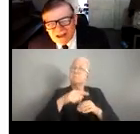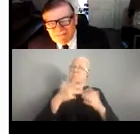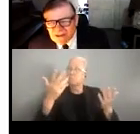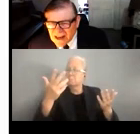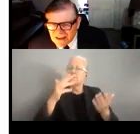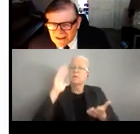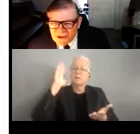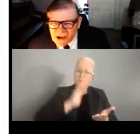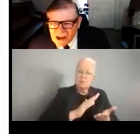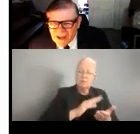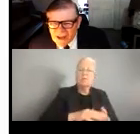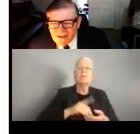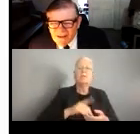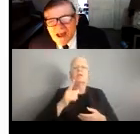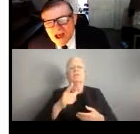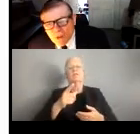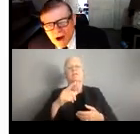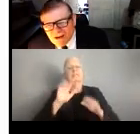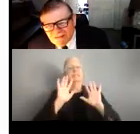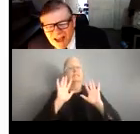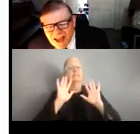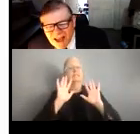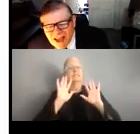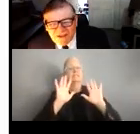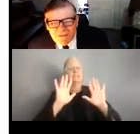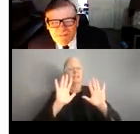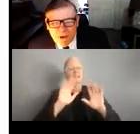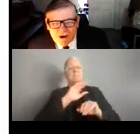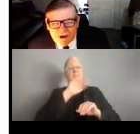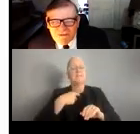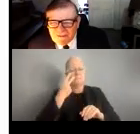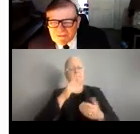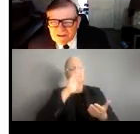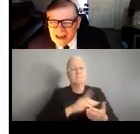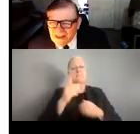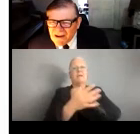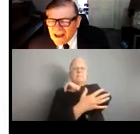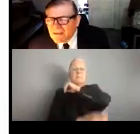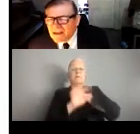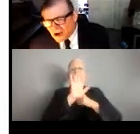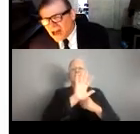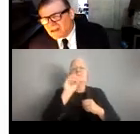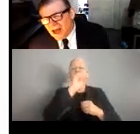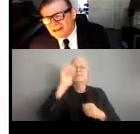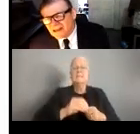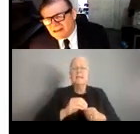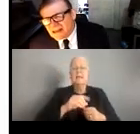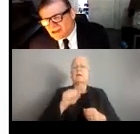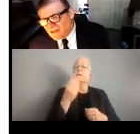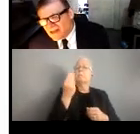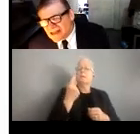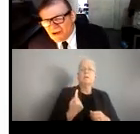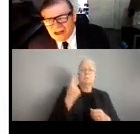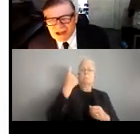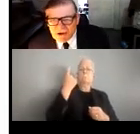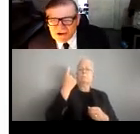richer 10% has also come down. Whereas in fact, the poorest 50%, their income has gone up slightly. So there seems to have